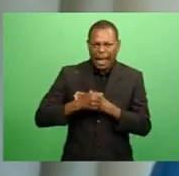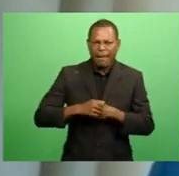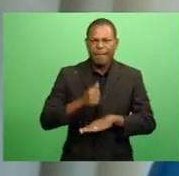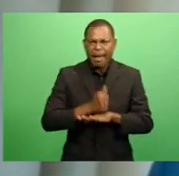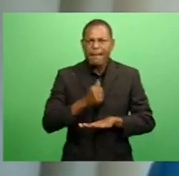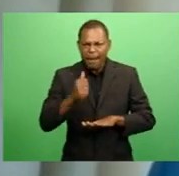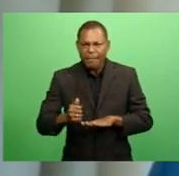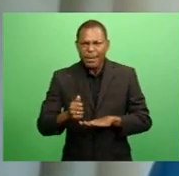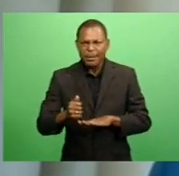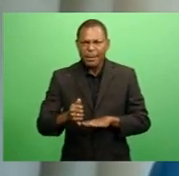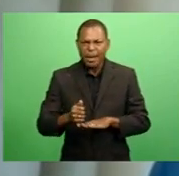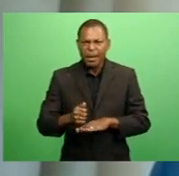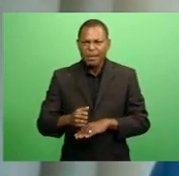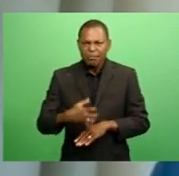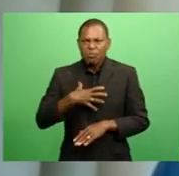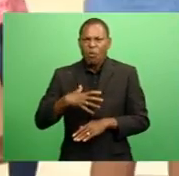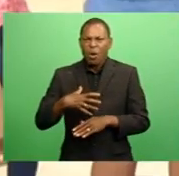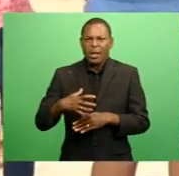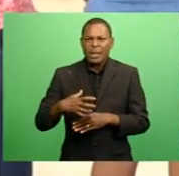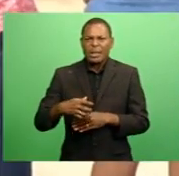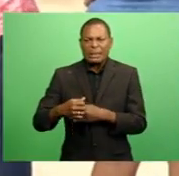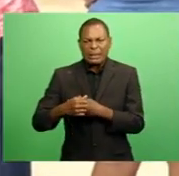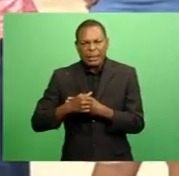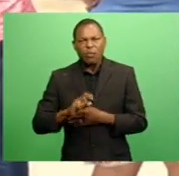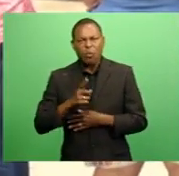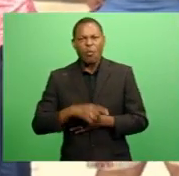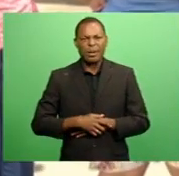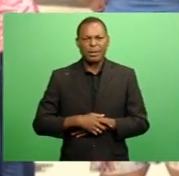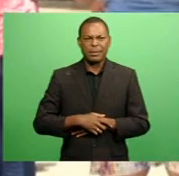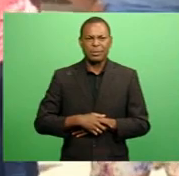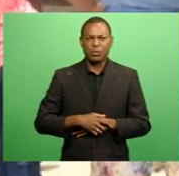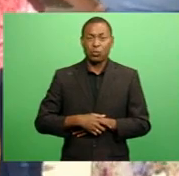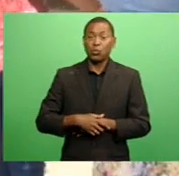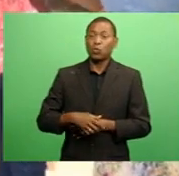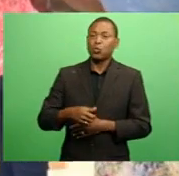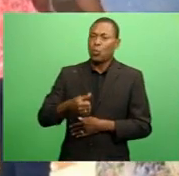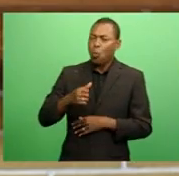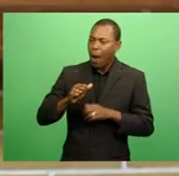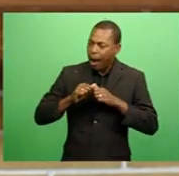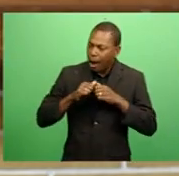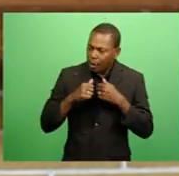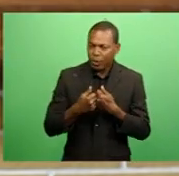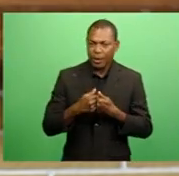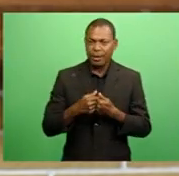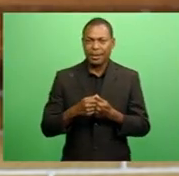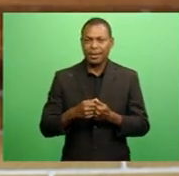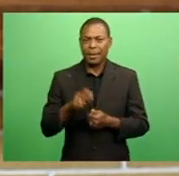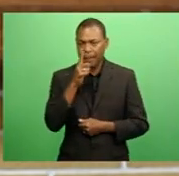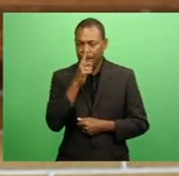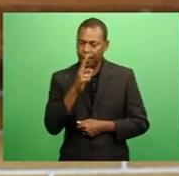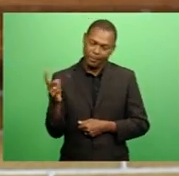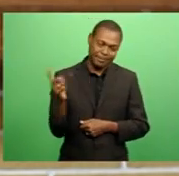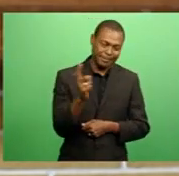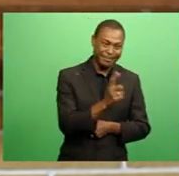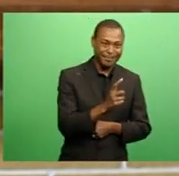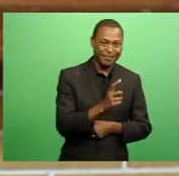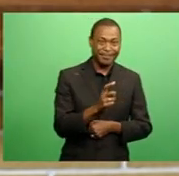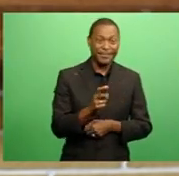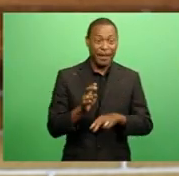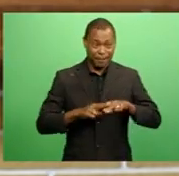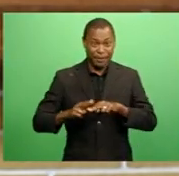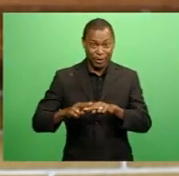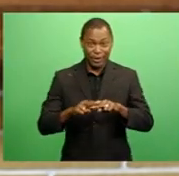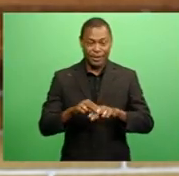secure to allow their citizens to come to Fiji for tourism purposes. If all, this COVID-19 generally,